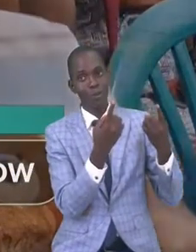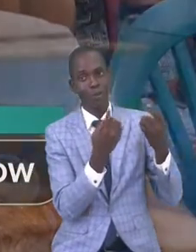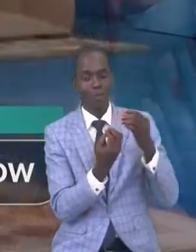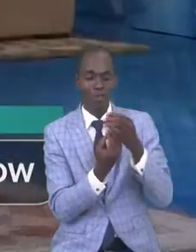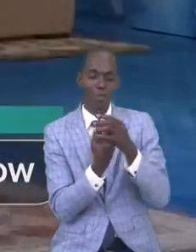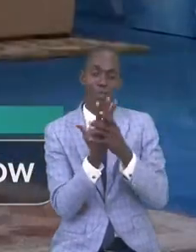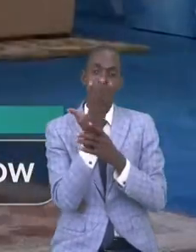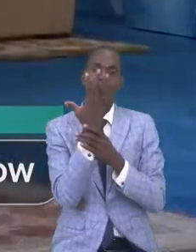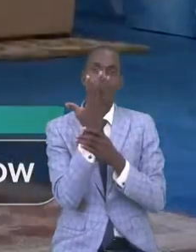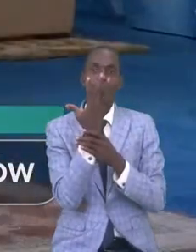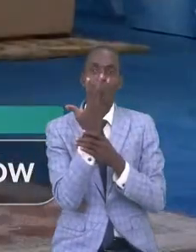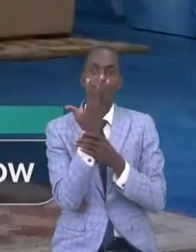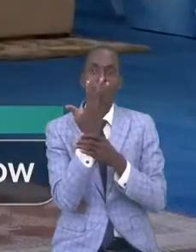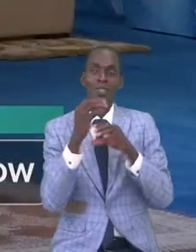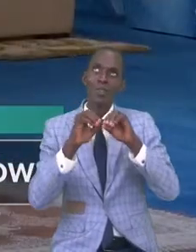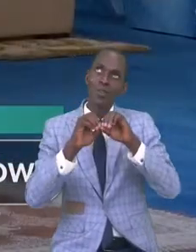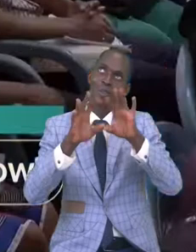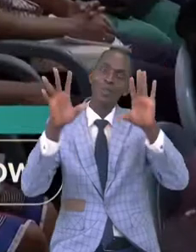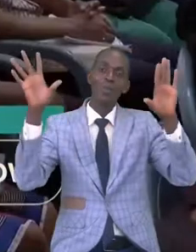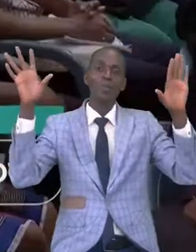grow, glow.